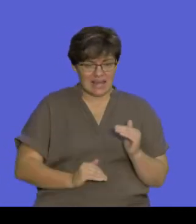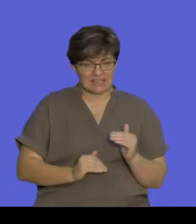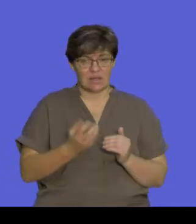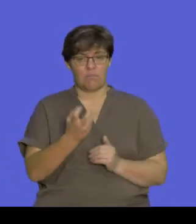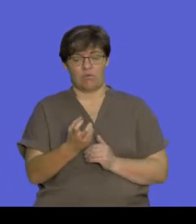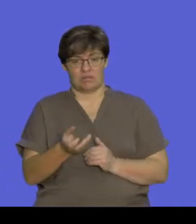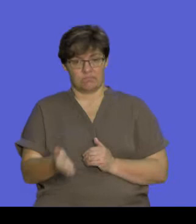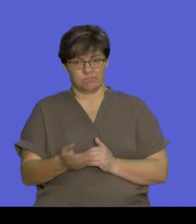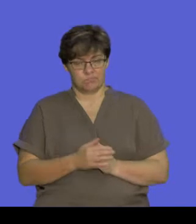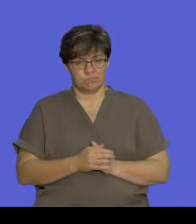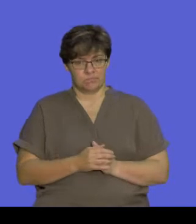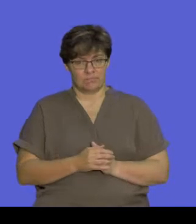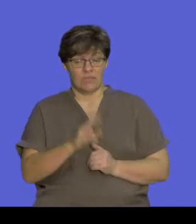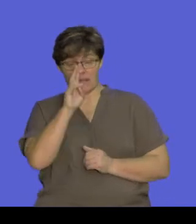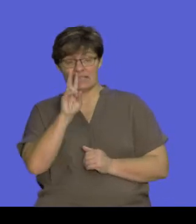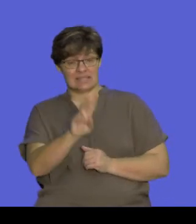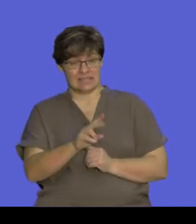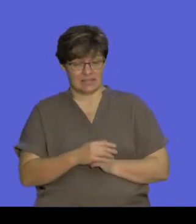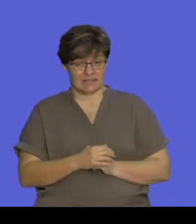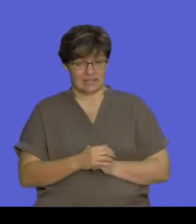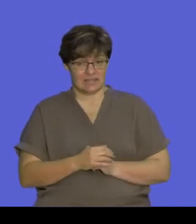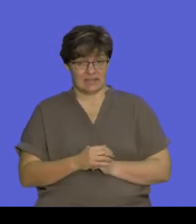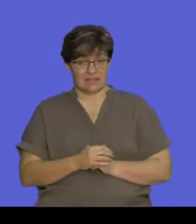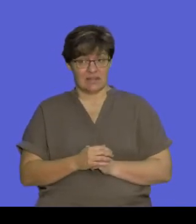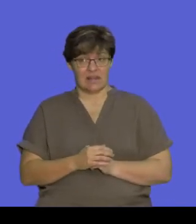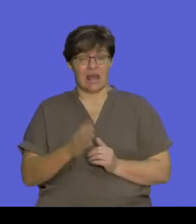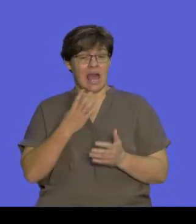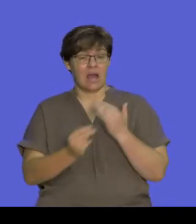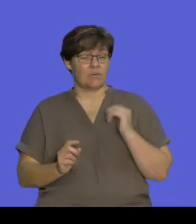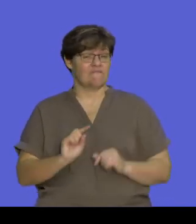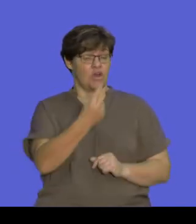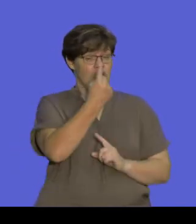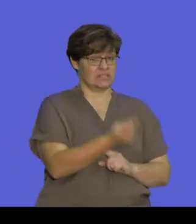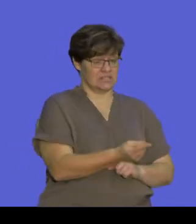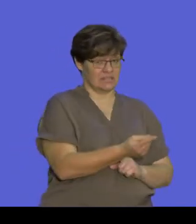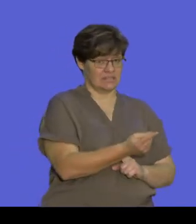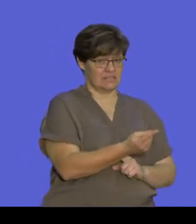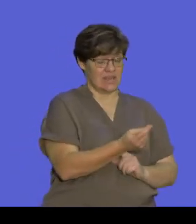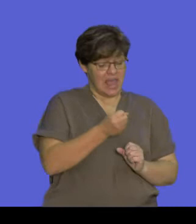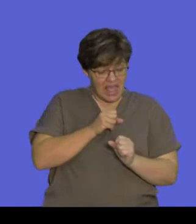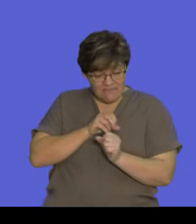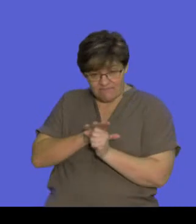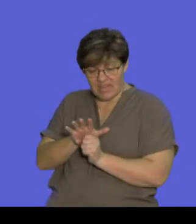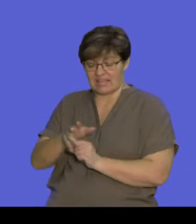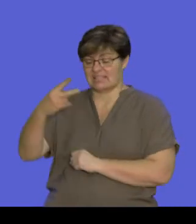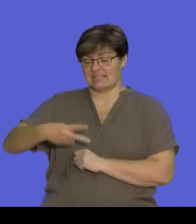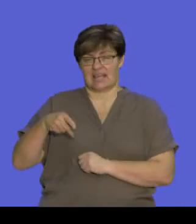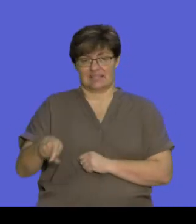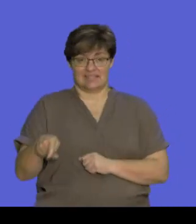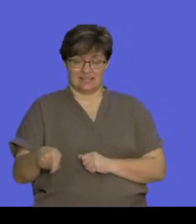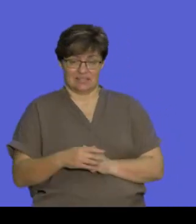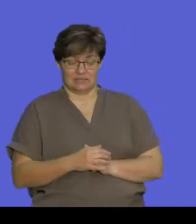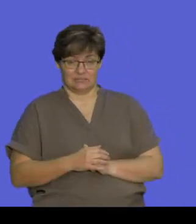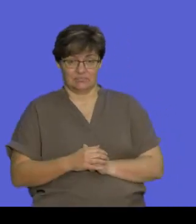space. I hope you can see that the outcome of the first event affects the second event.